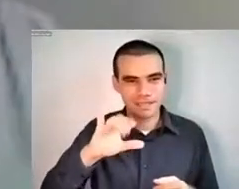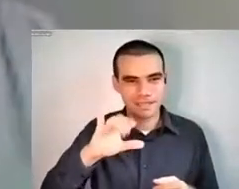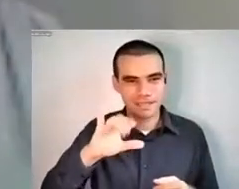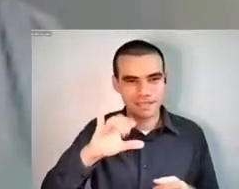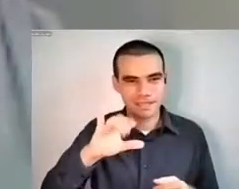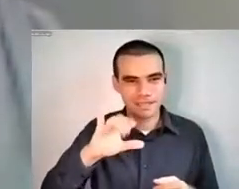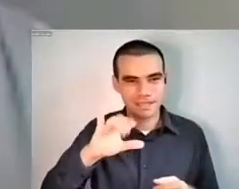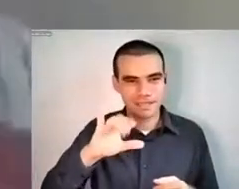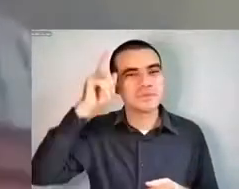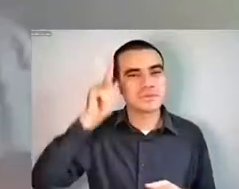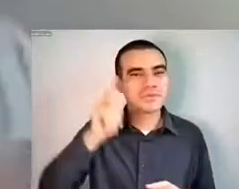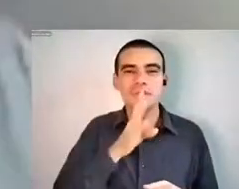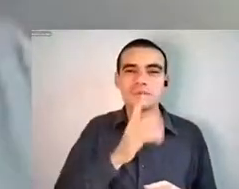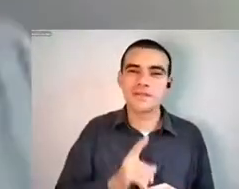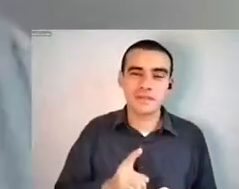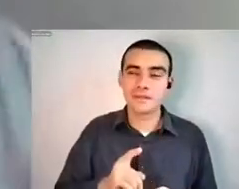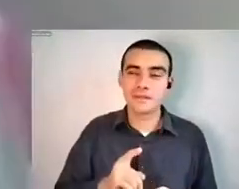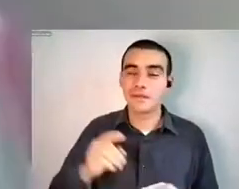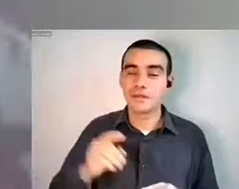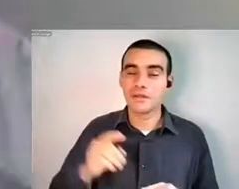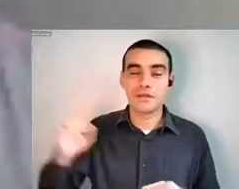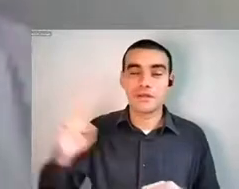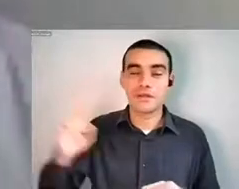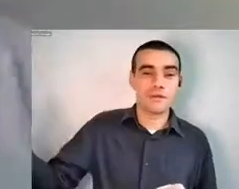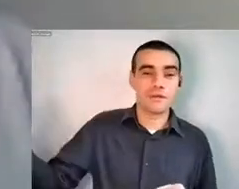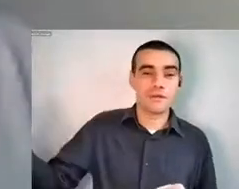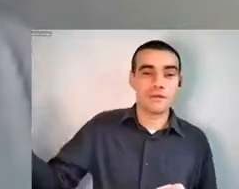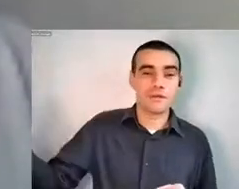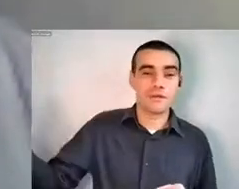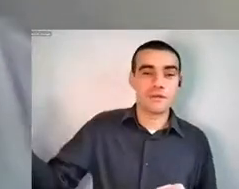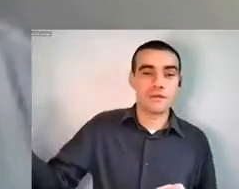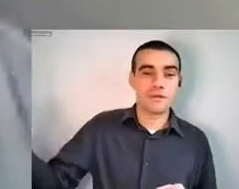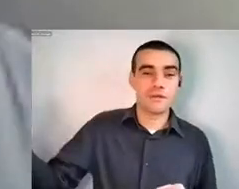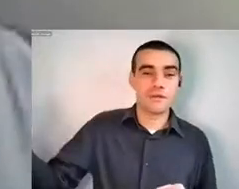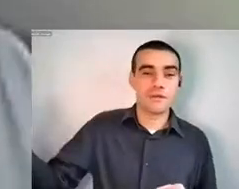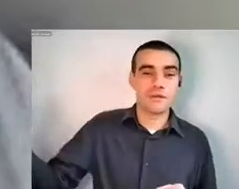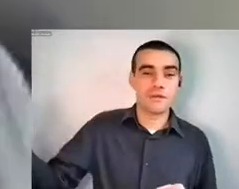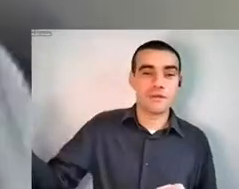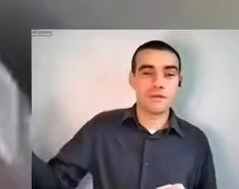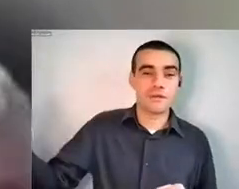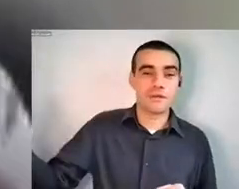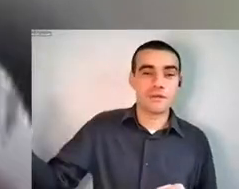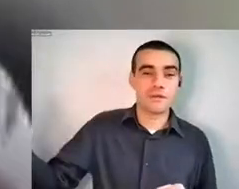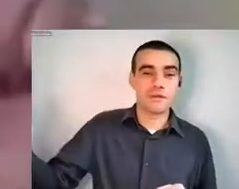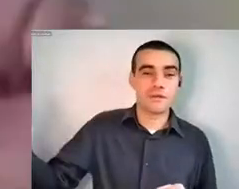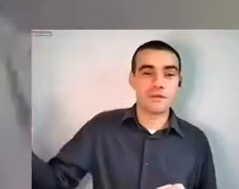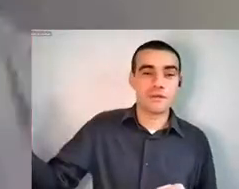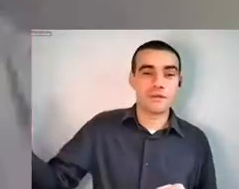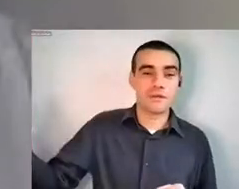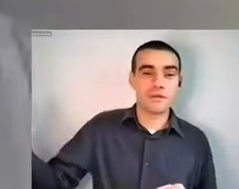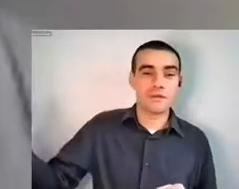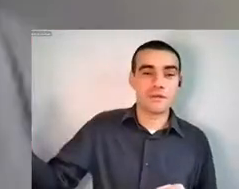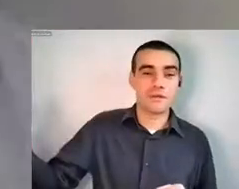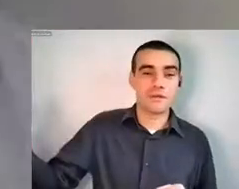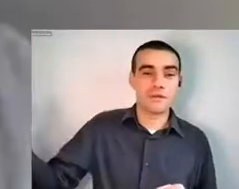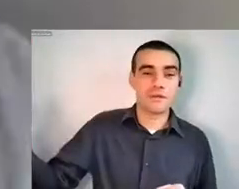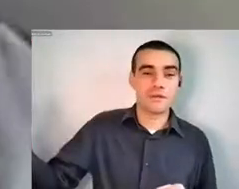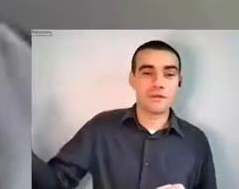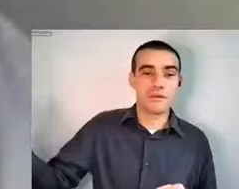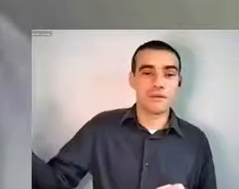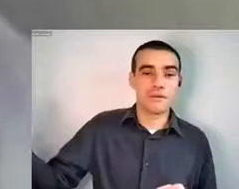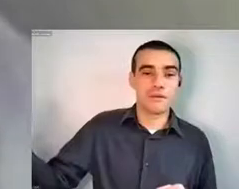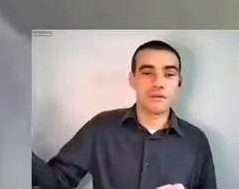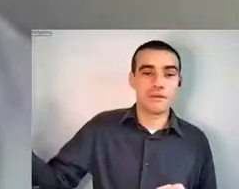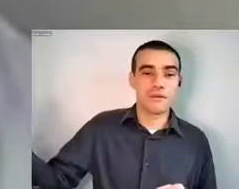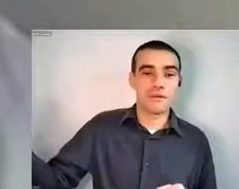a Silicon Valley or California and others that have a different perspective of the world. And then from a state